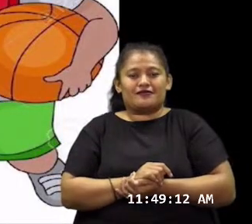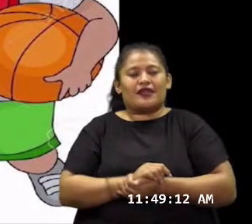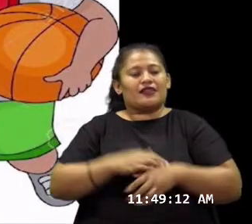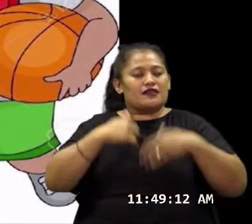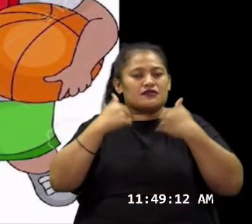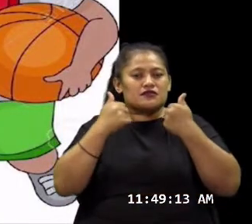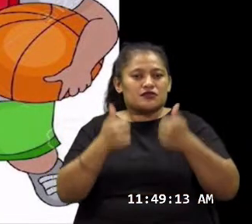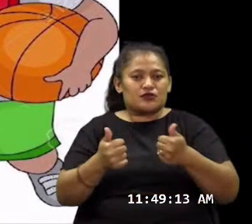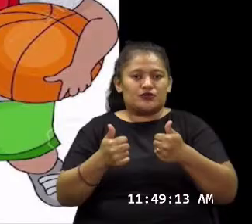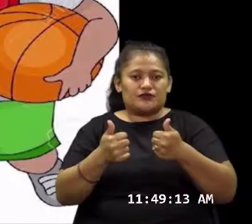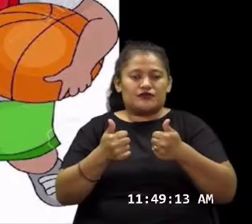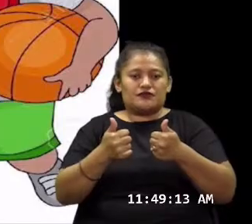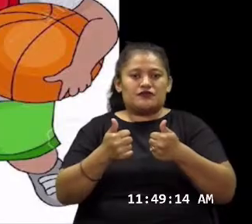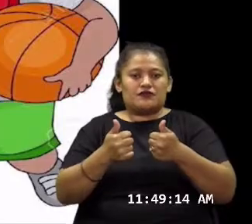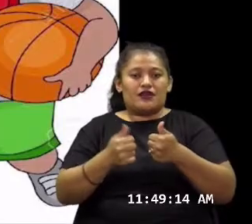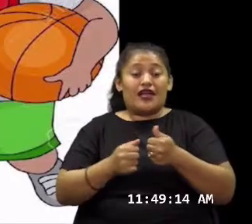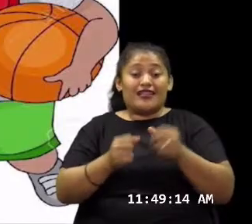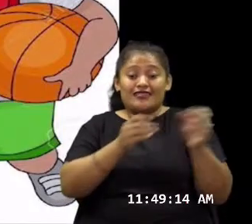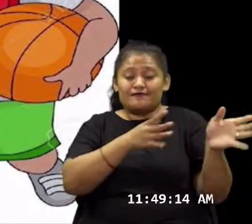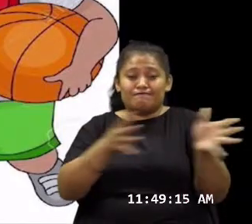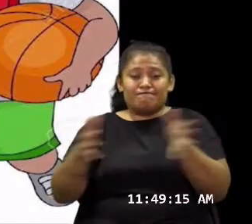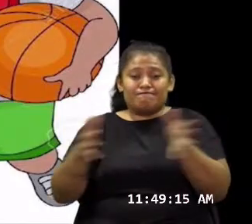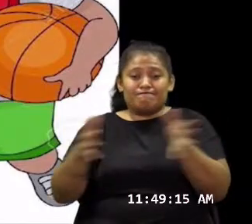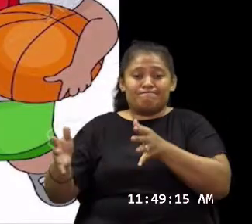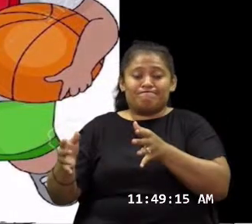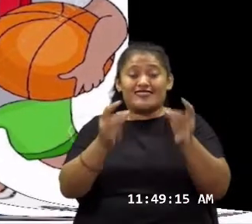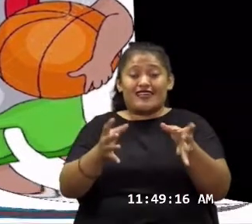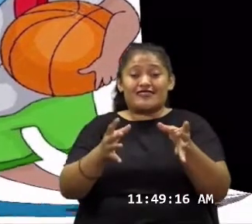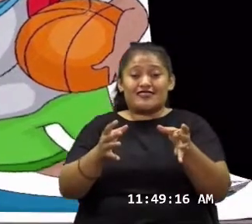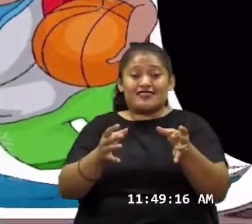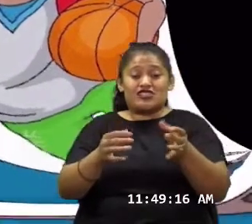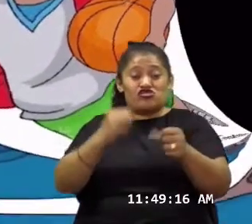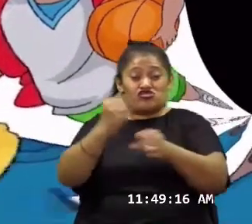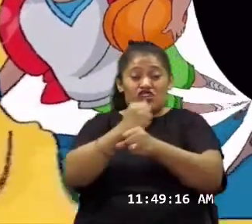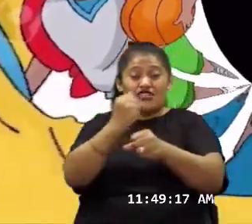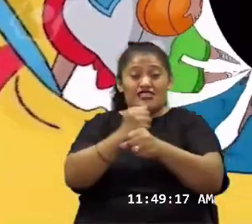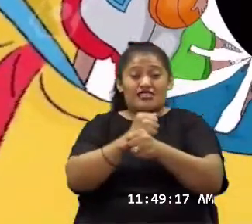That's good. Well, let's start creating our introduction.